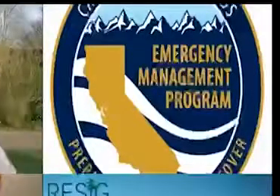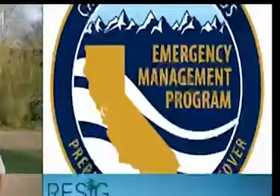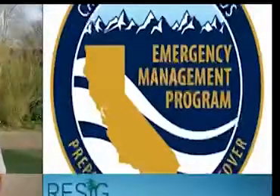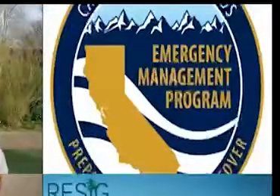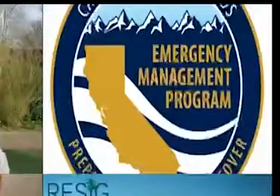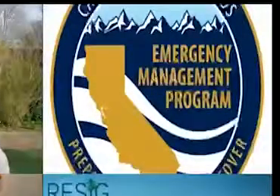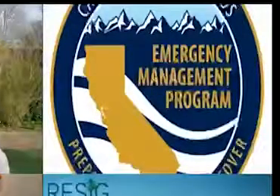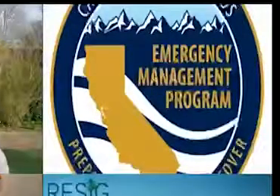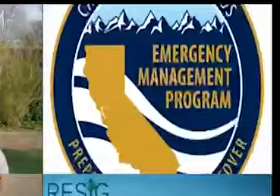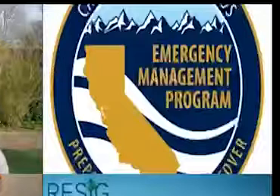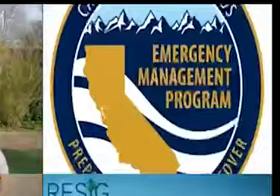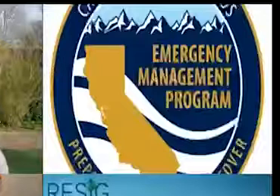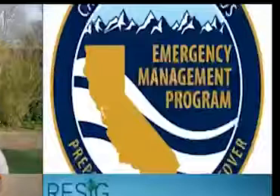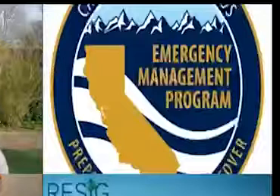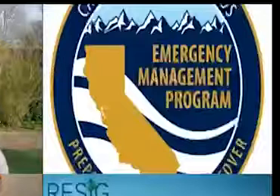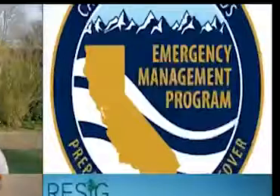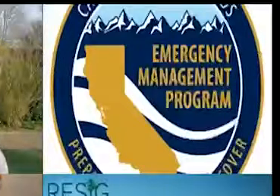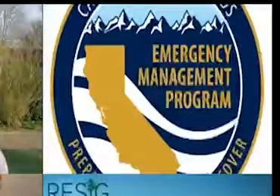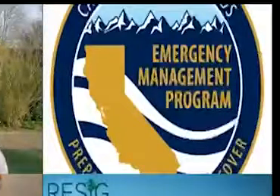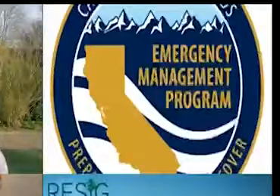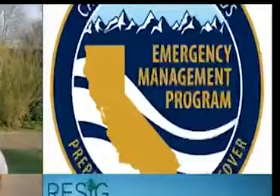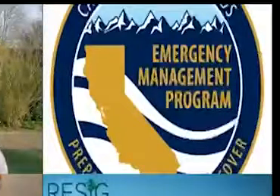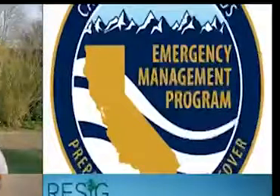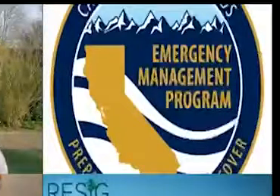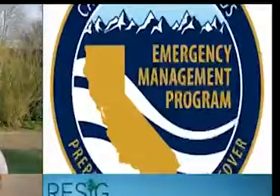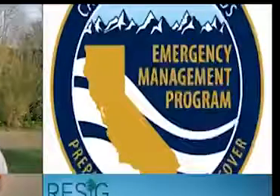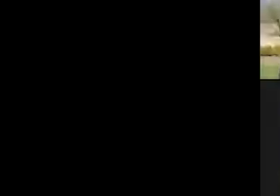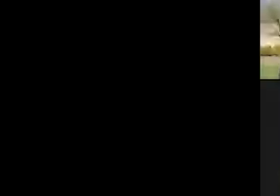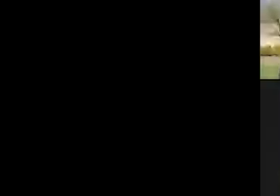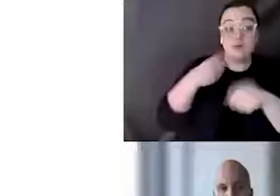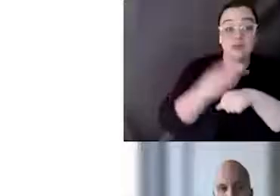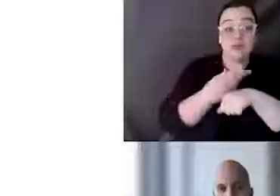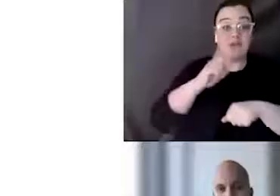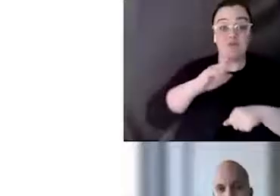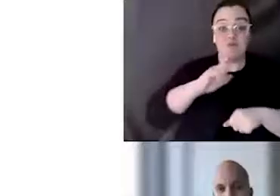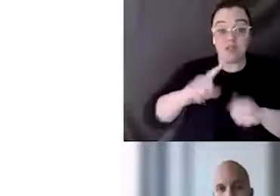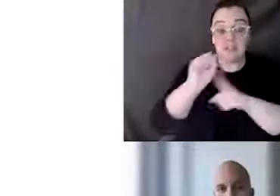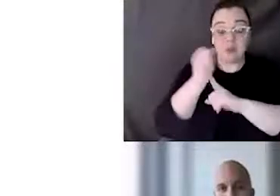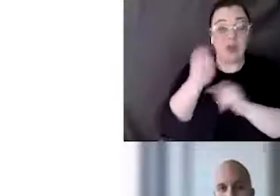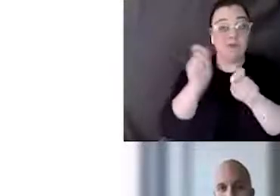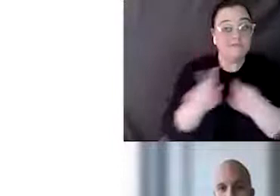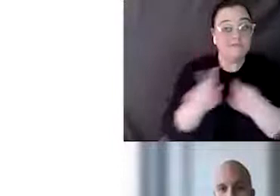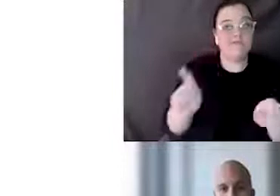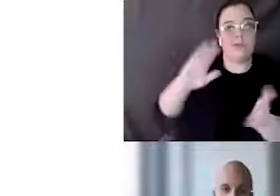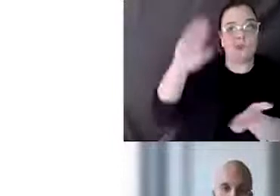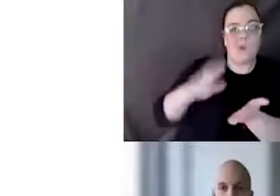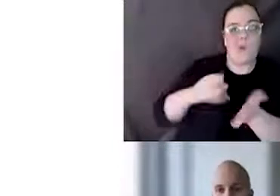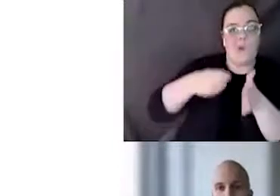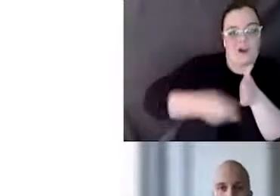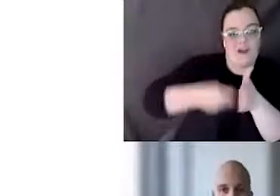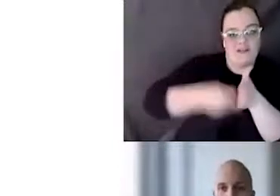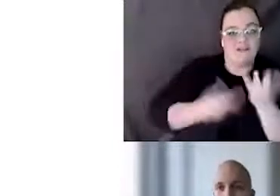Sometimes we use them for real professional purposes and deploy them. They're low cost seismic sensors, and